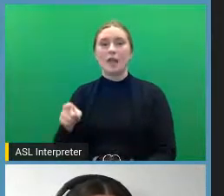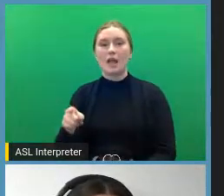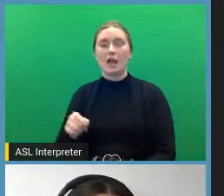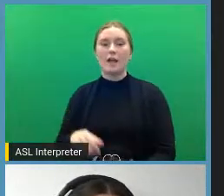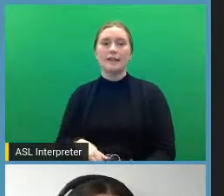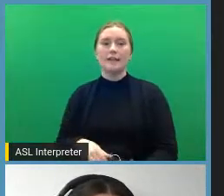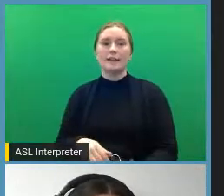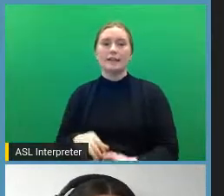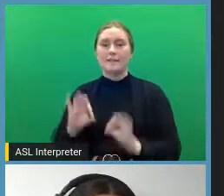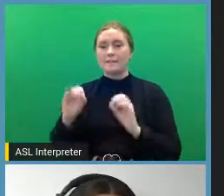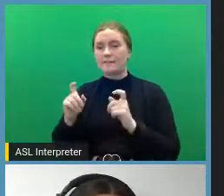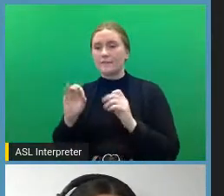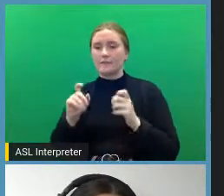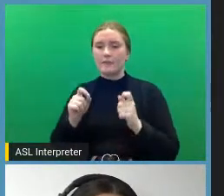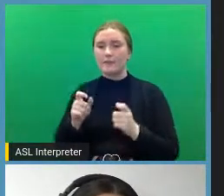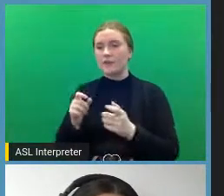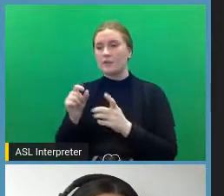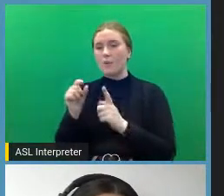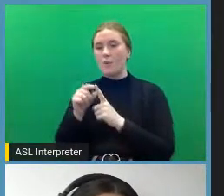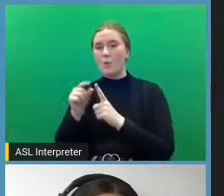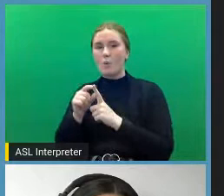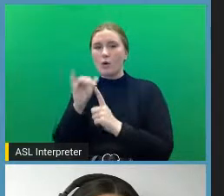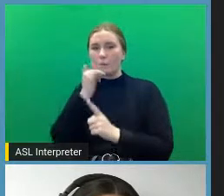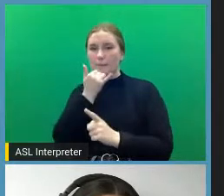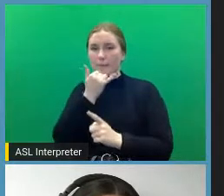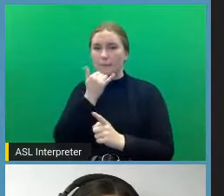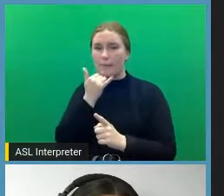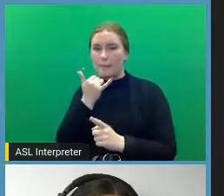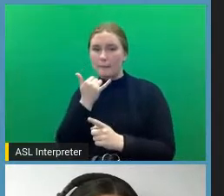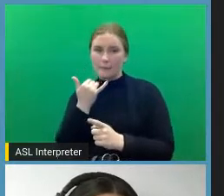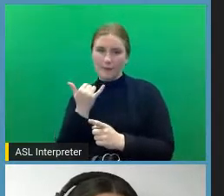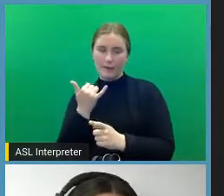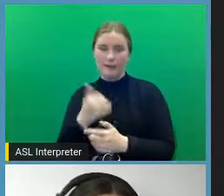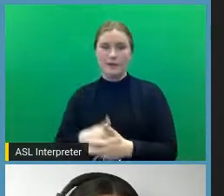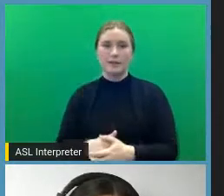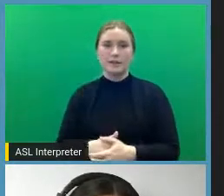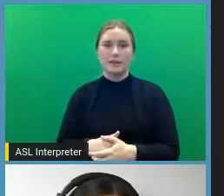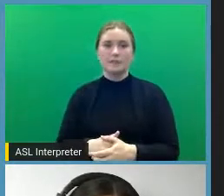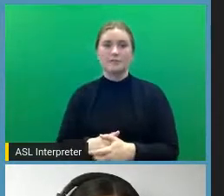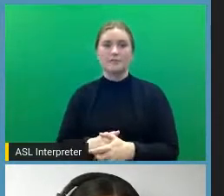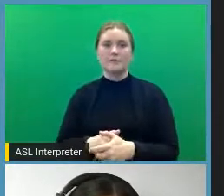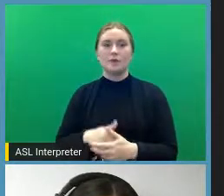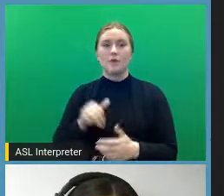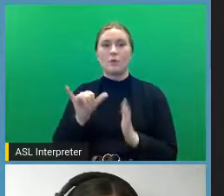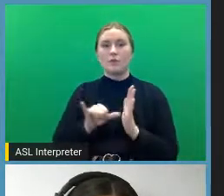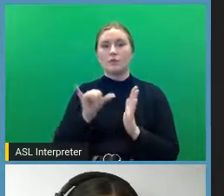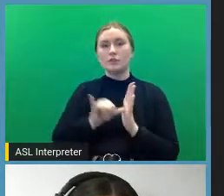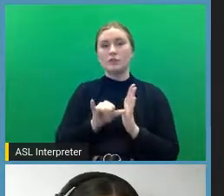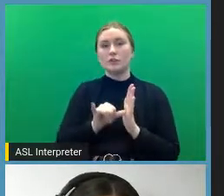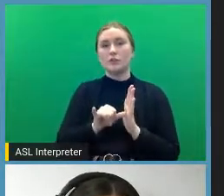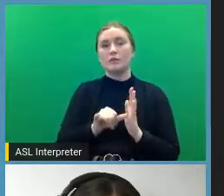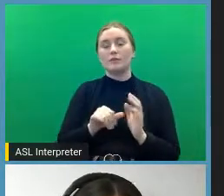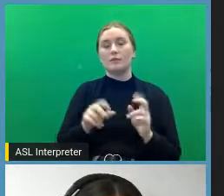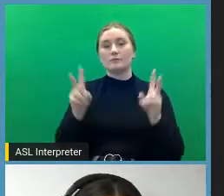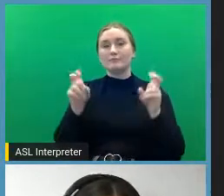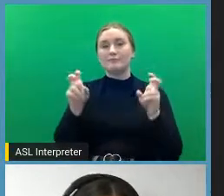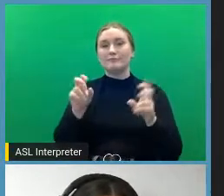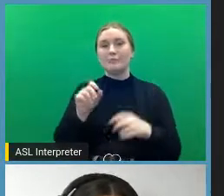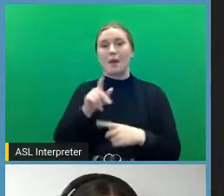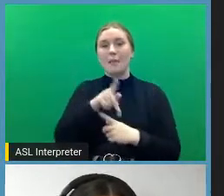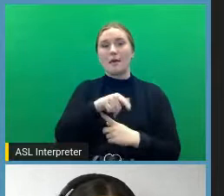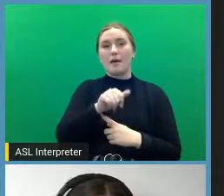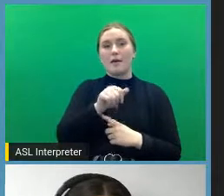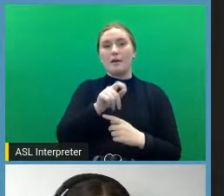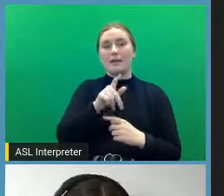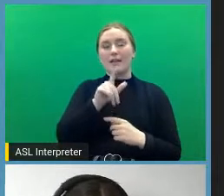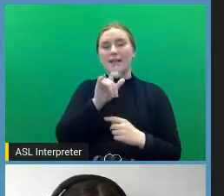the words that are poorly transcribed because YouTube has called it plastic paint instead of encaustic paint.